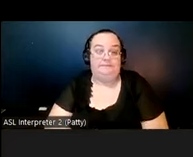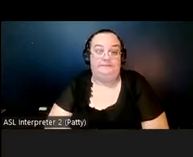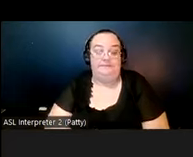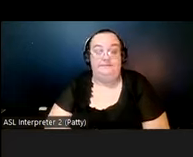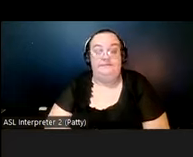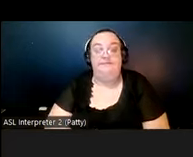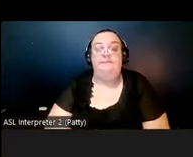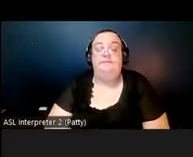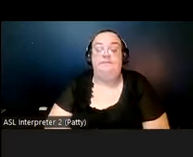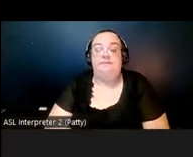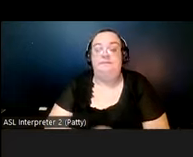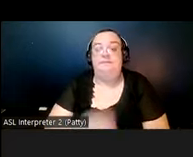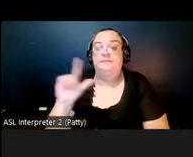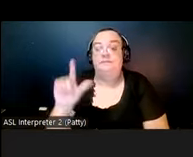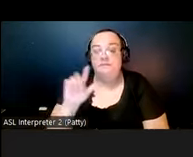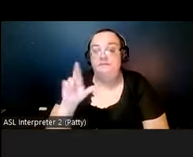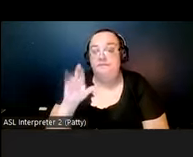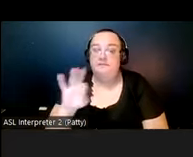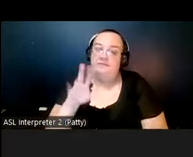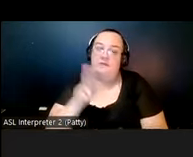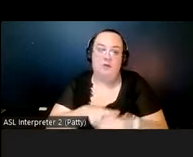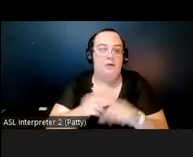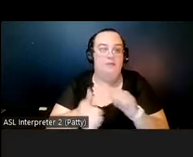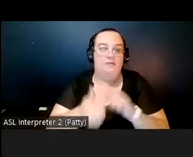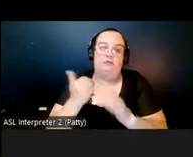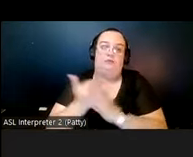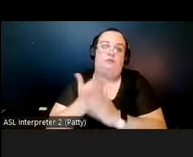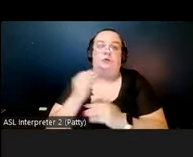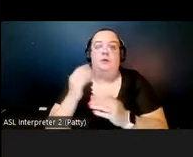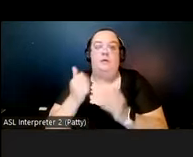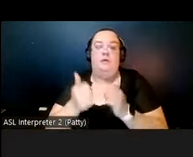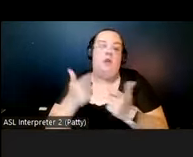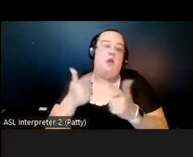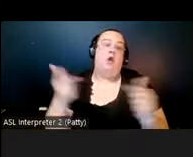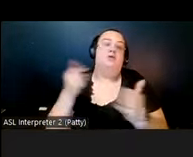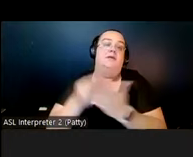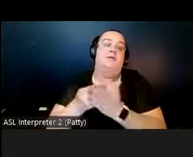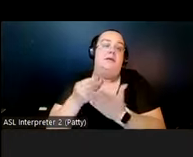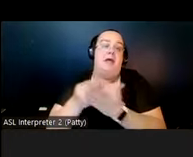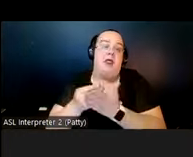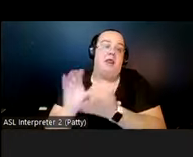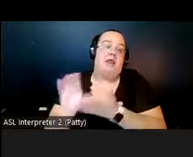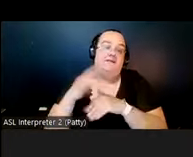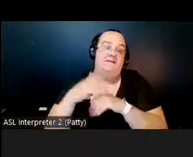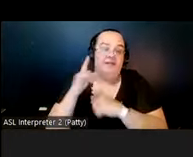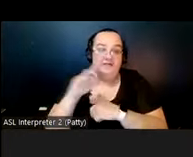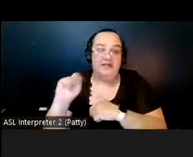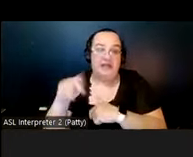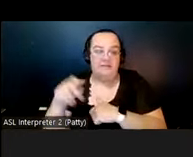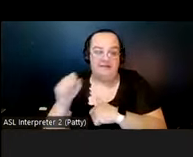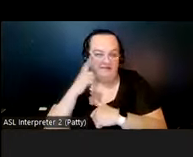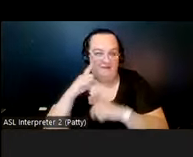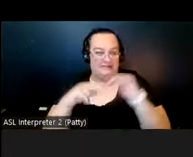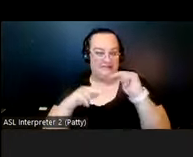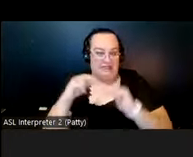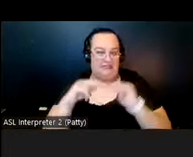The LRF is, of course, the newest and largest funding source available to the NPS for facility investments.